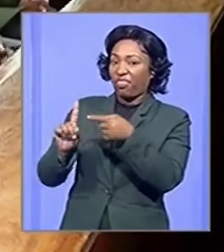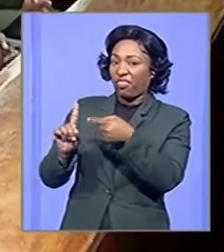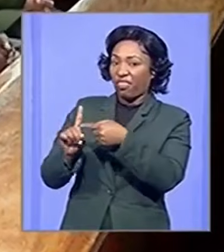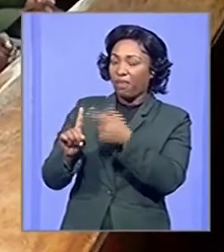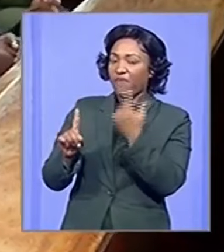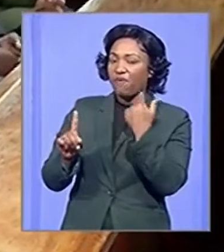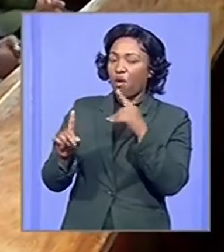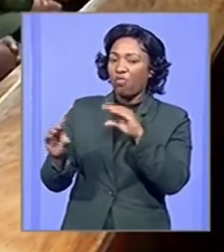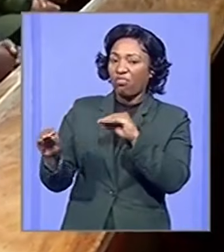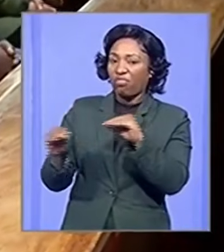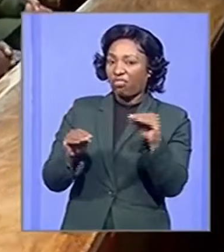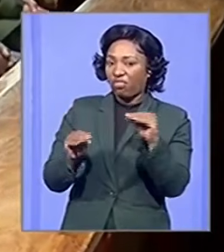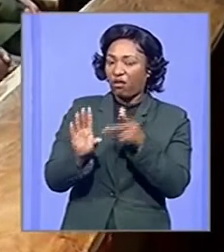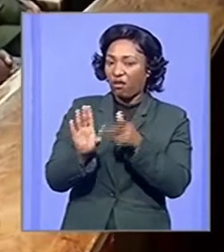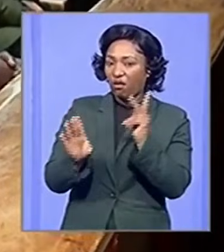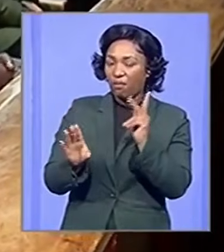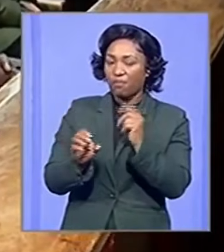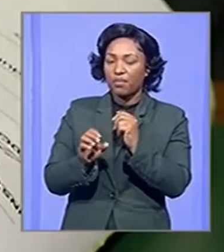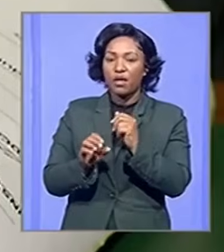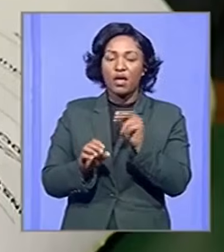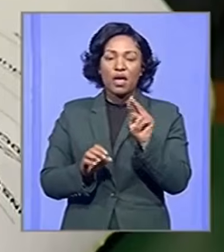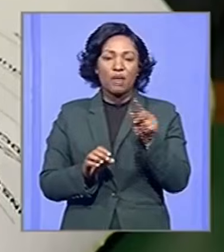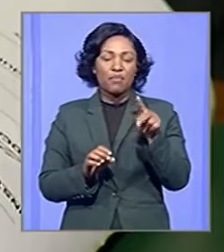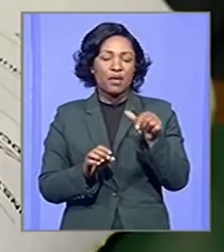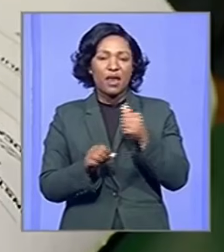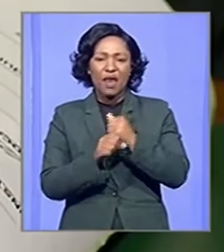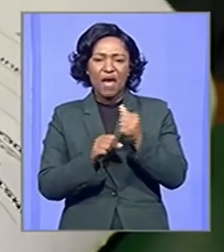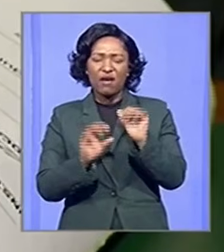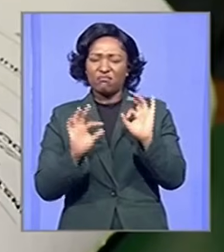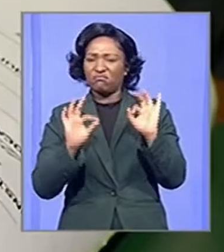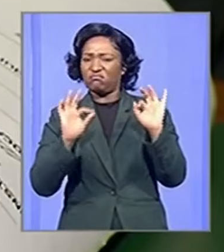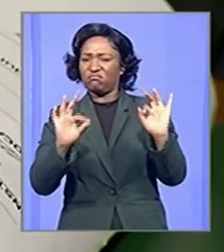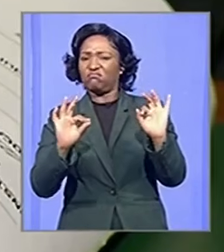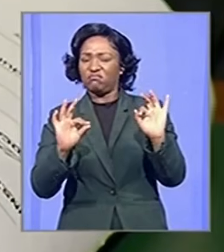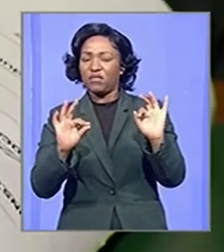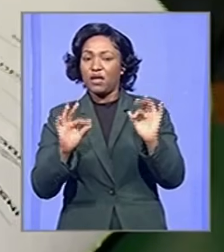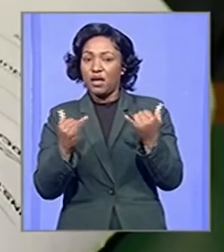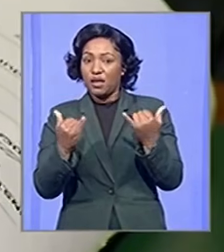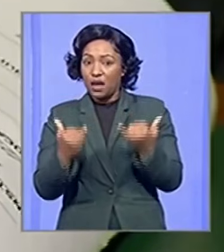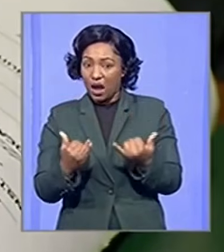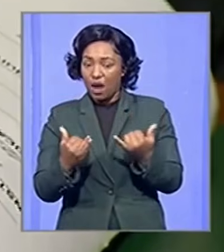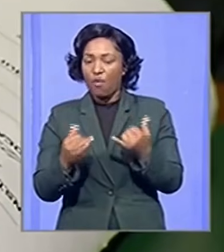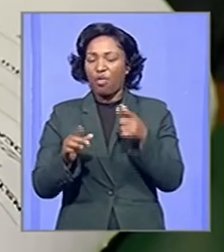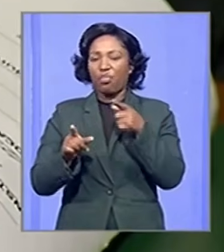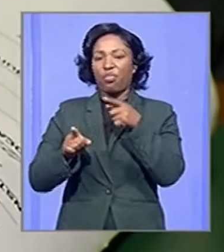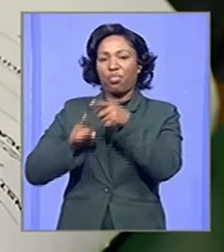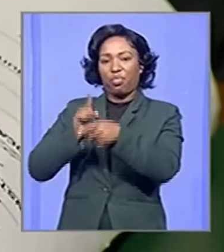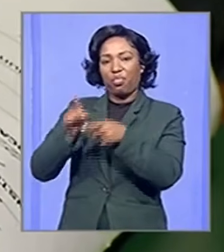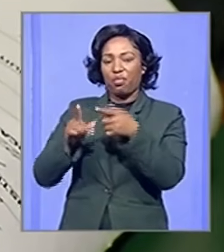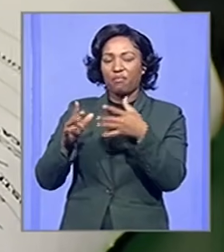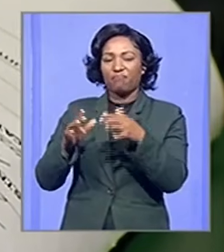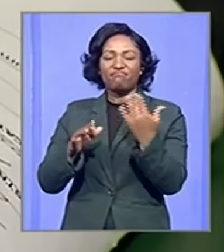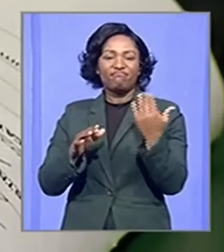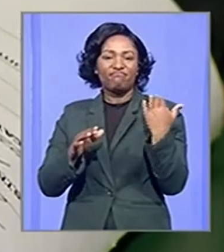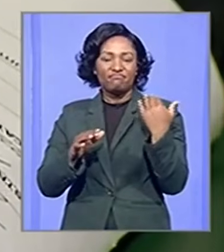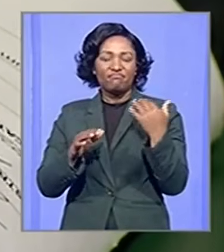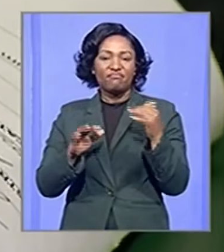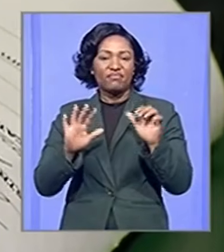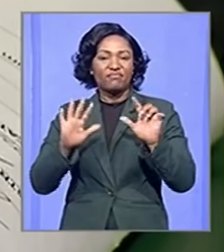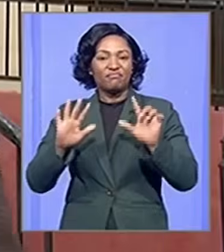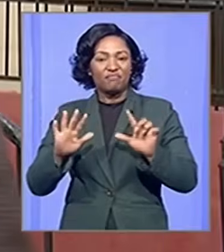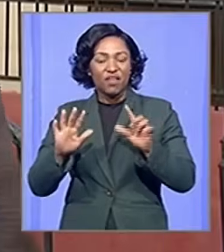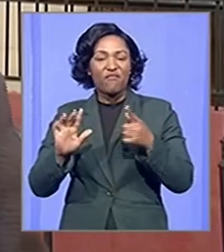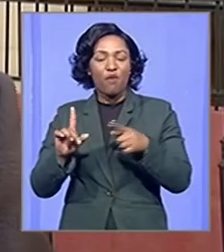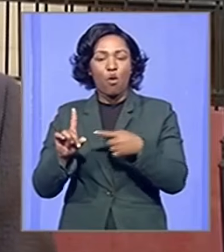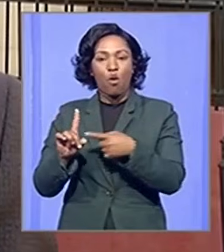morago, puso ga yanka ya tlhoma maemo ape mme go gogelwa morago ga ditatofatso go ne go theilwe mo tlhokegong ya bosupi kgatlhanong le